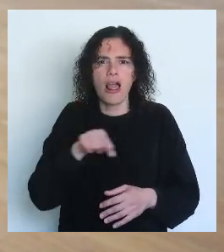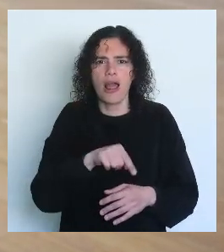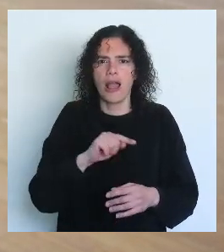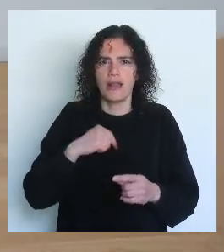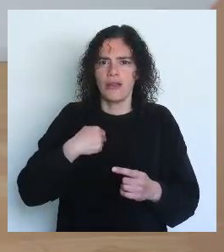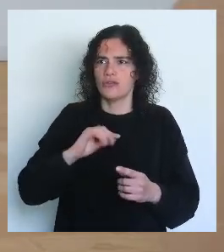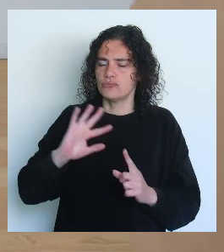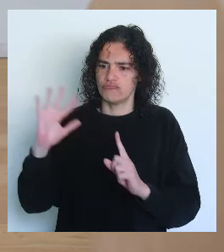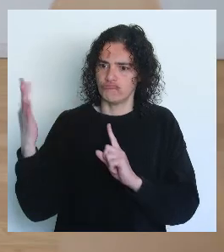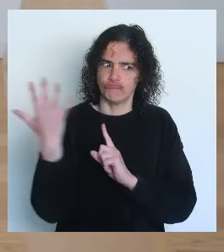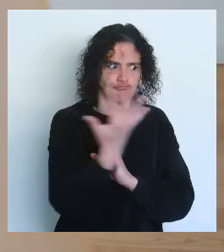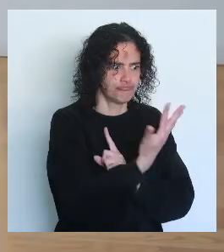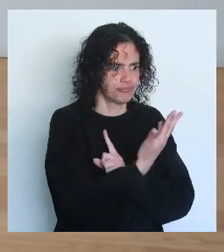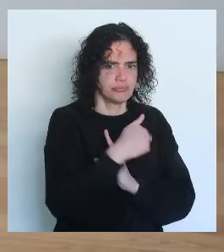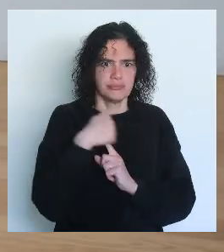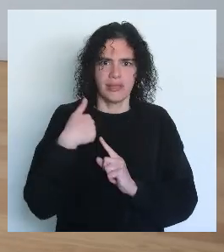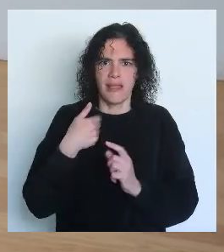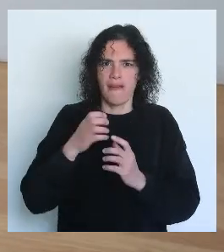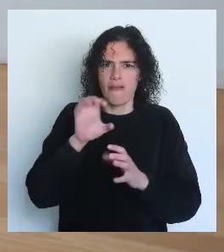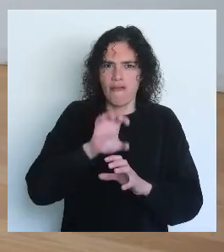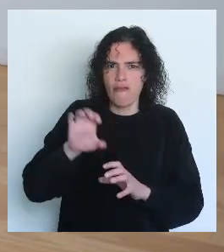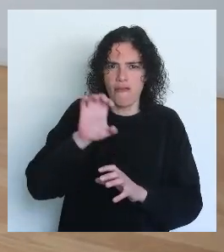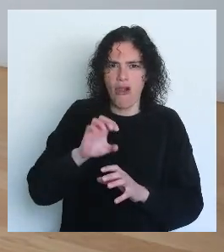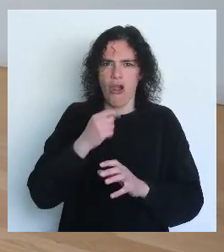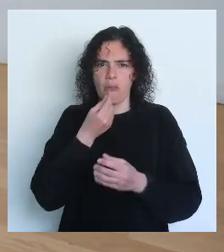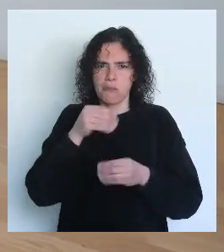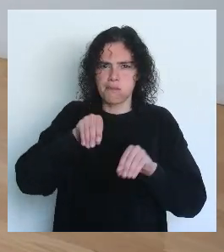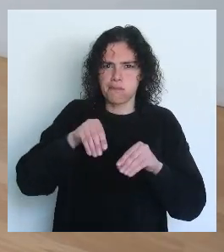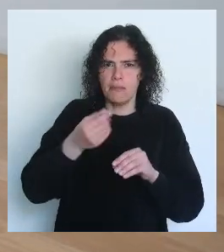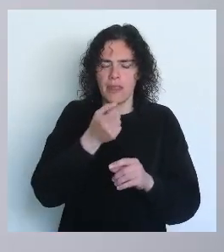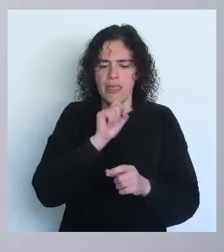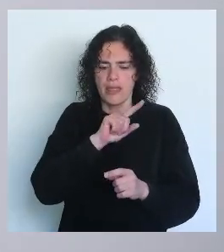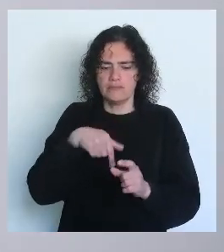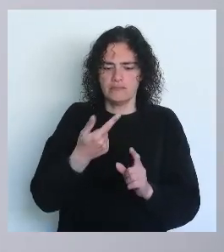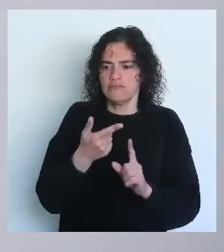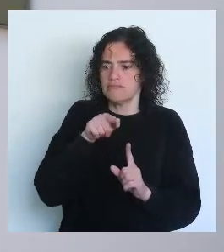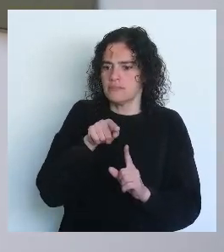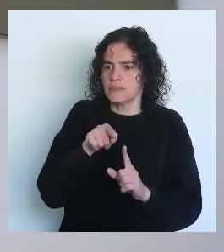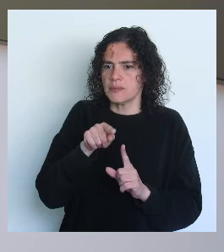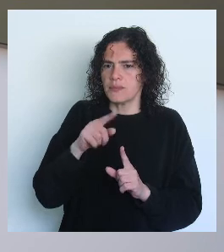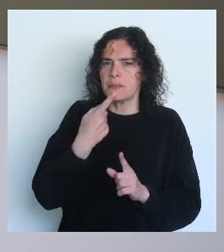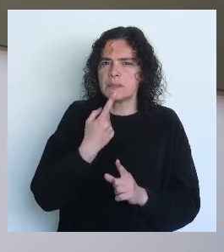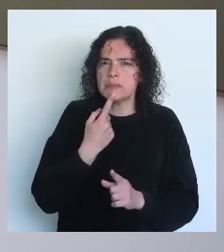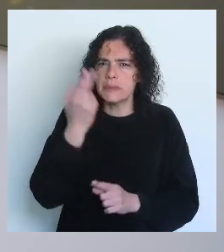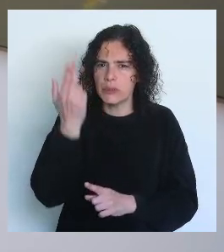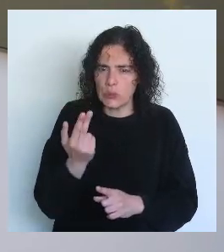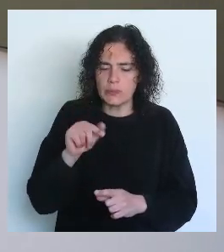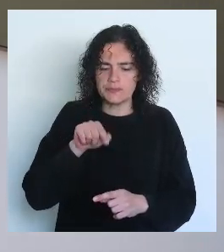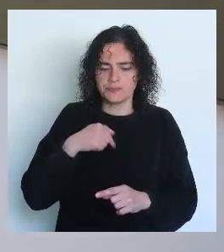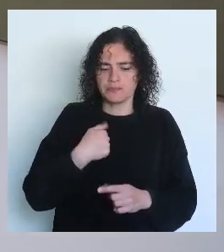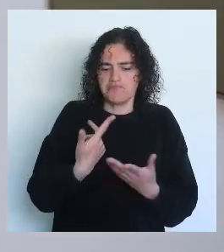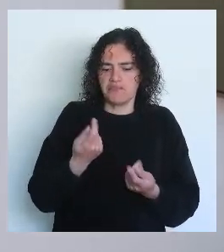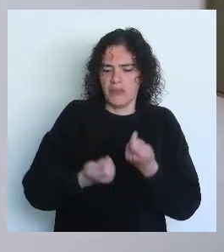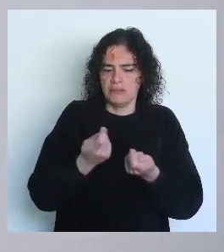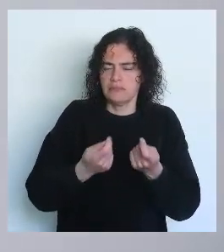everywhere, that you're surrounded by shape and form that can inform our understanding of